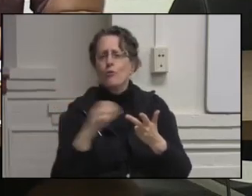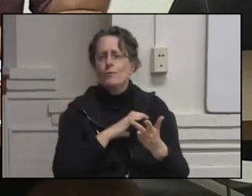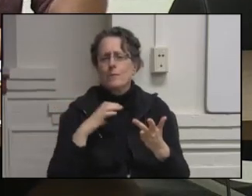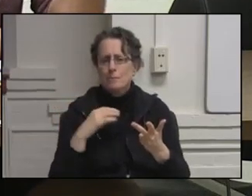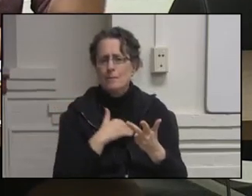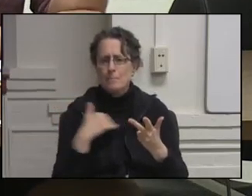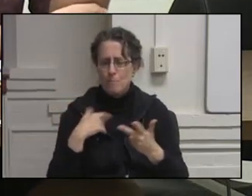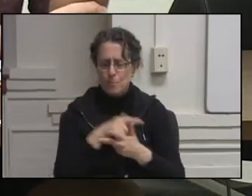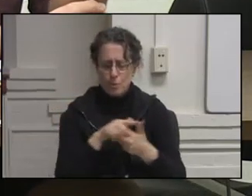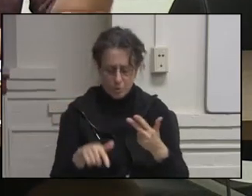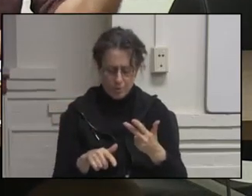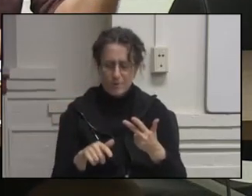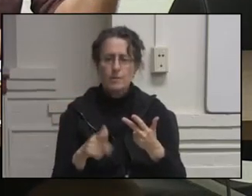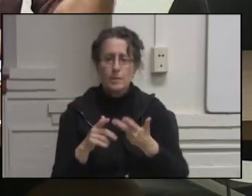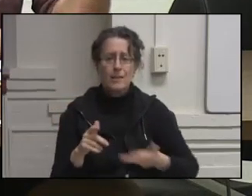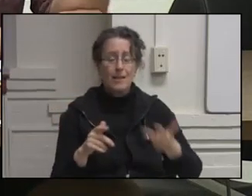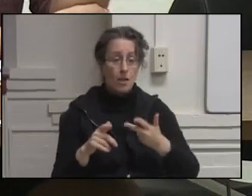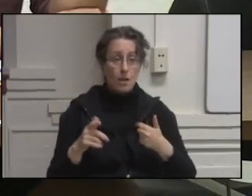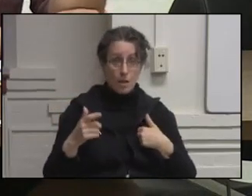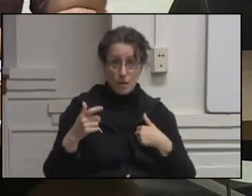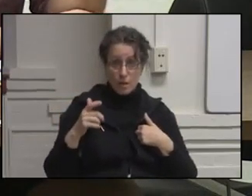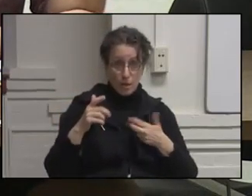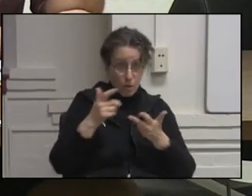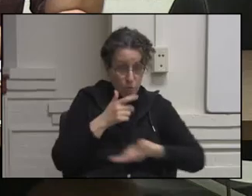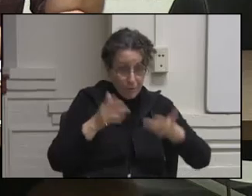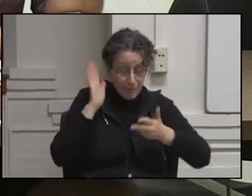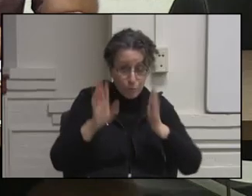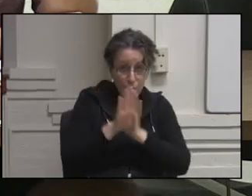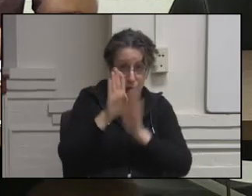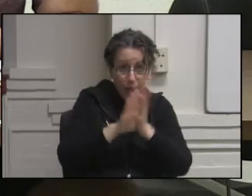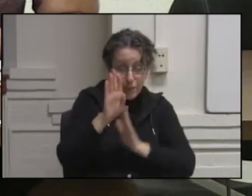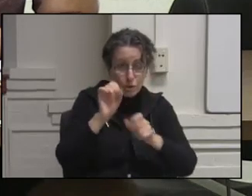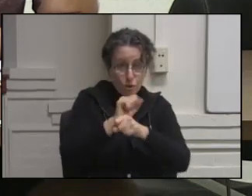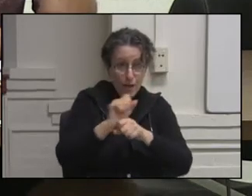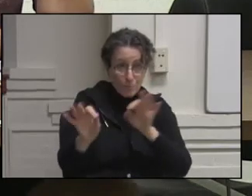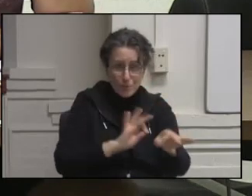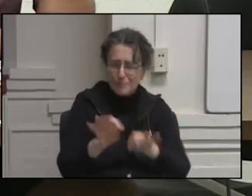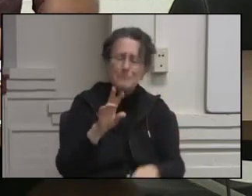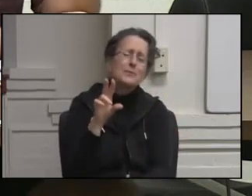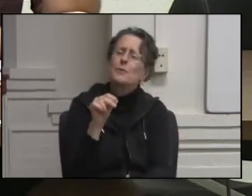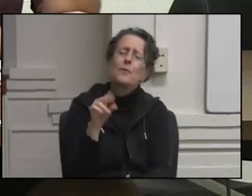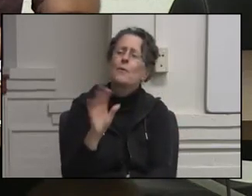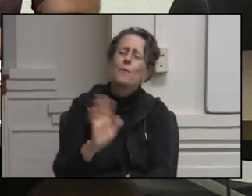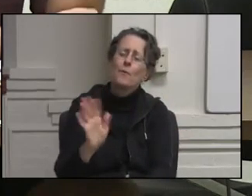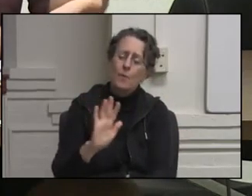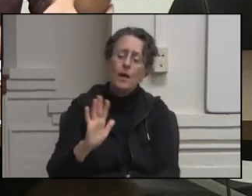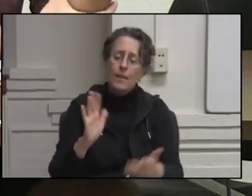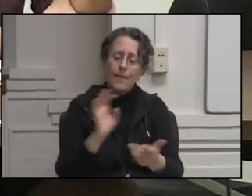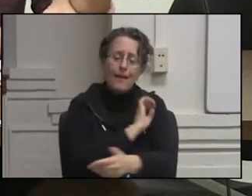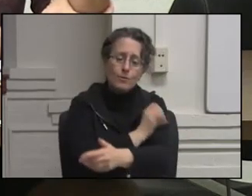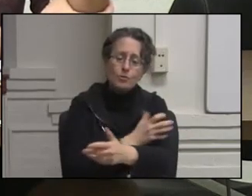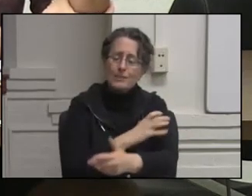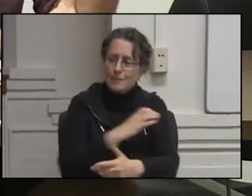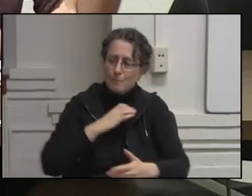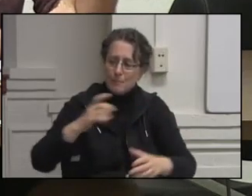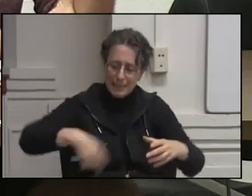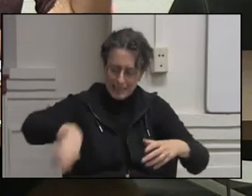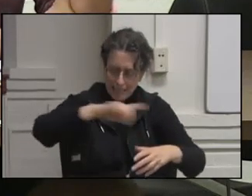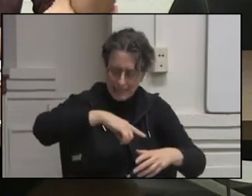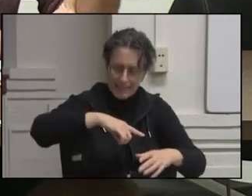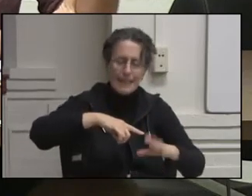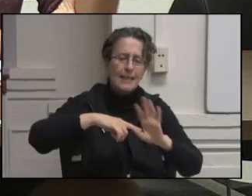are not the people officially drawing this up. We you know, more or less of the Energy Committee's initiative have been